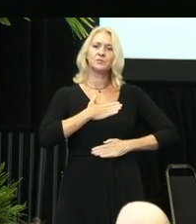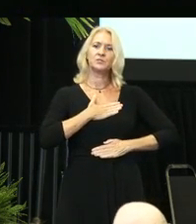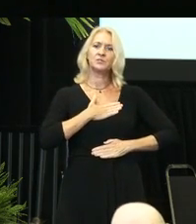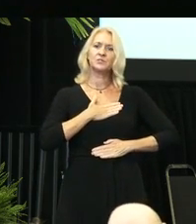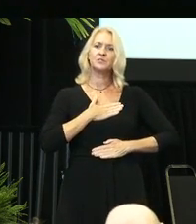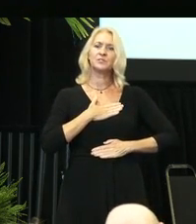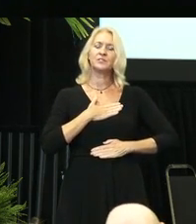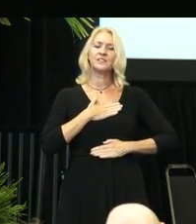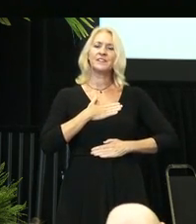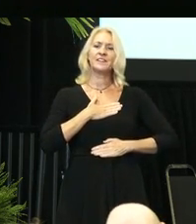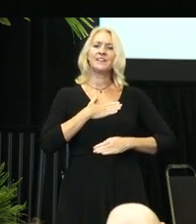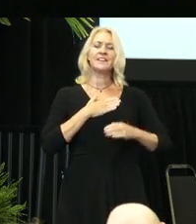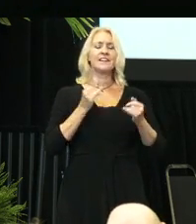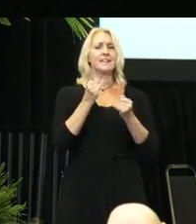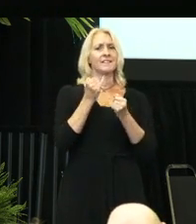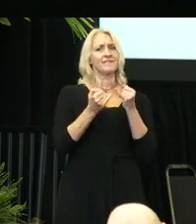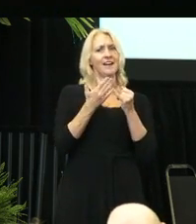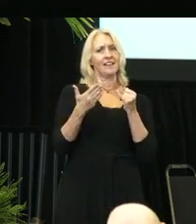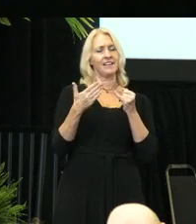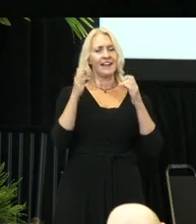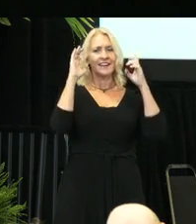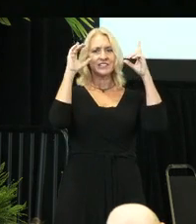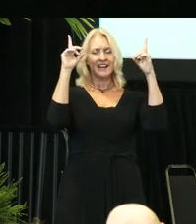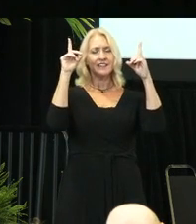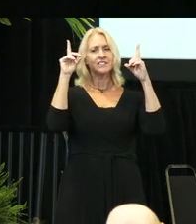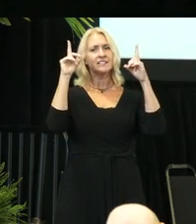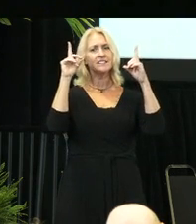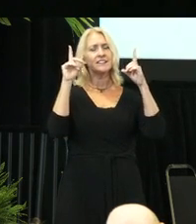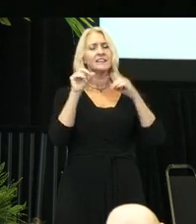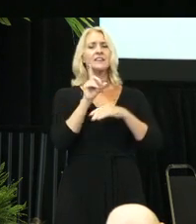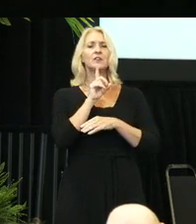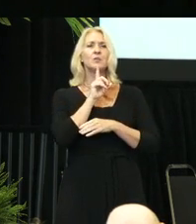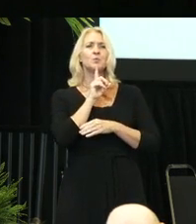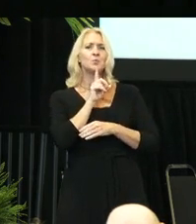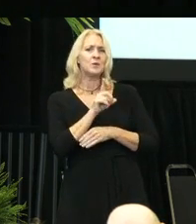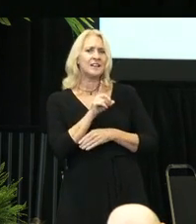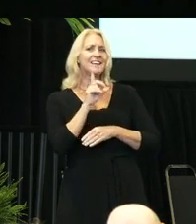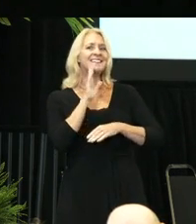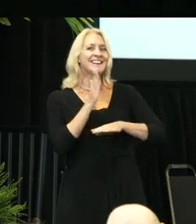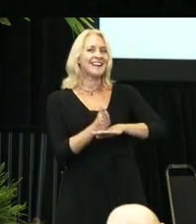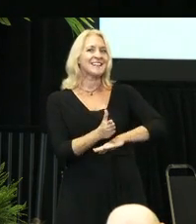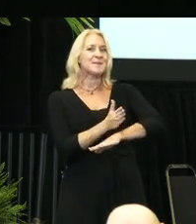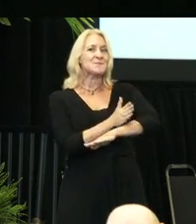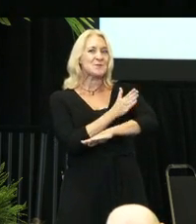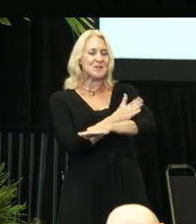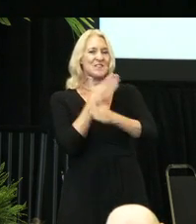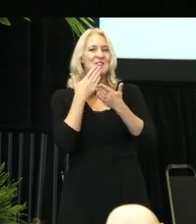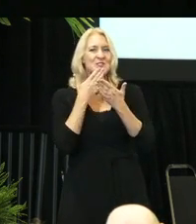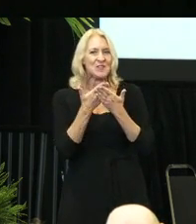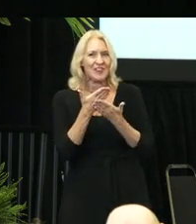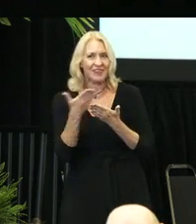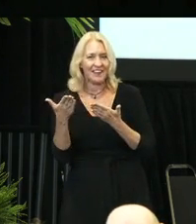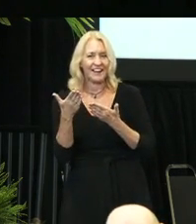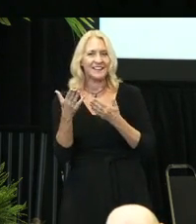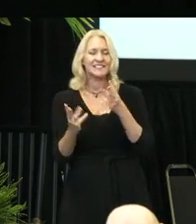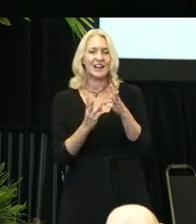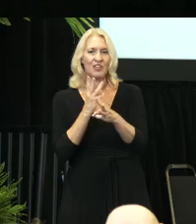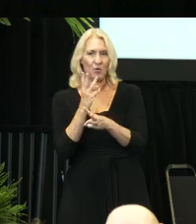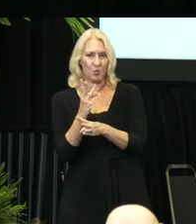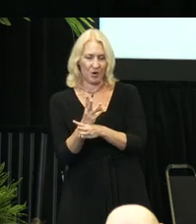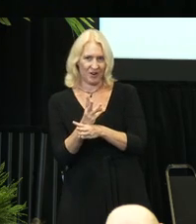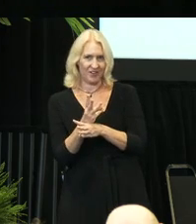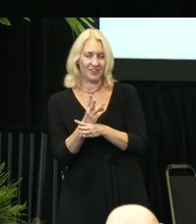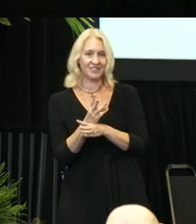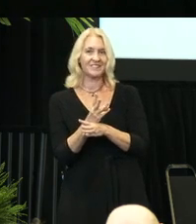really approach education with is it can truly increase the good in the world. So yes, it can reverse inequality, but it increases the